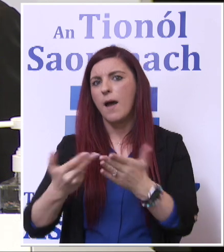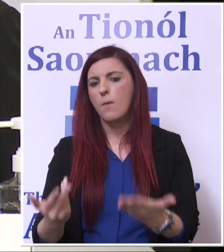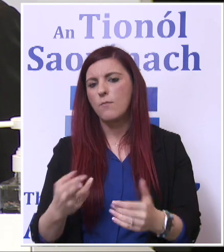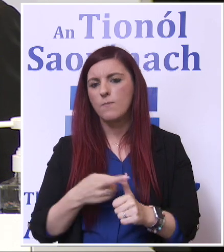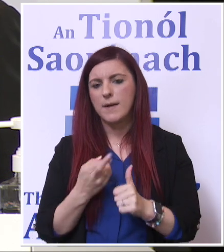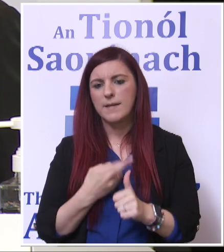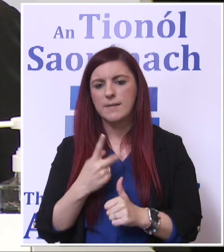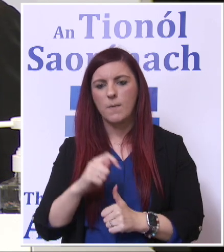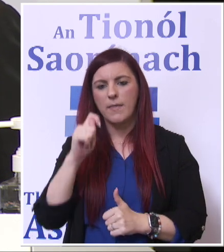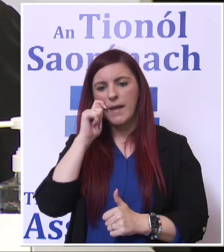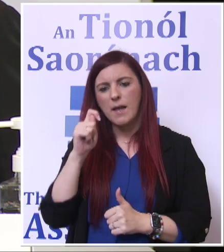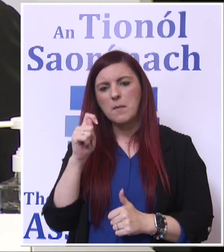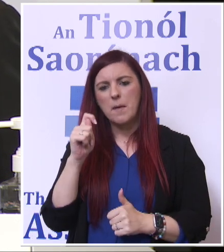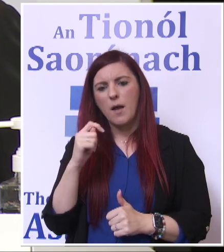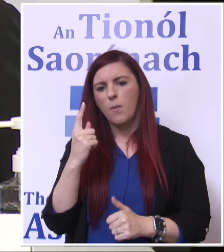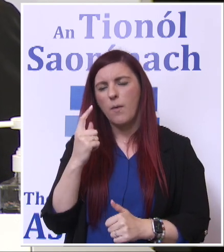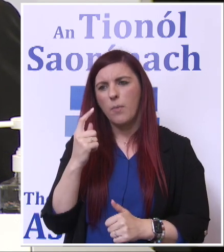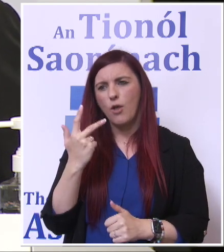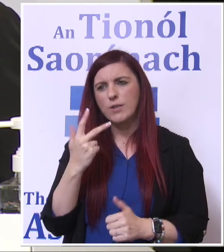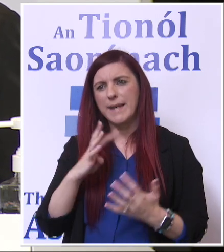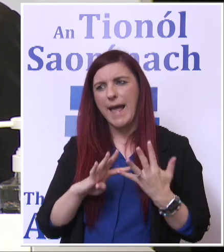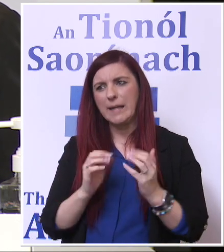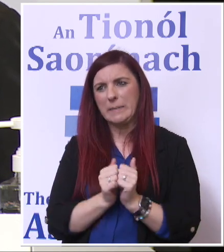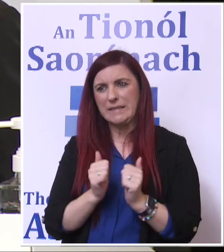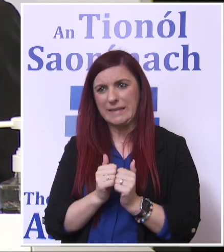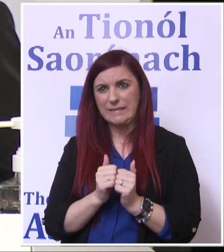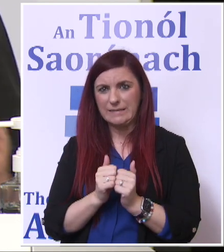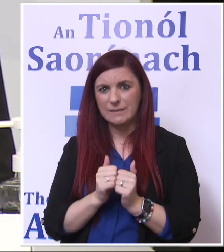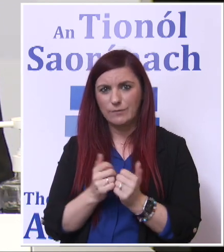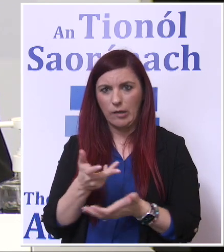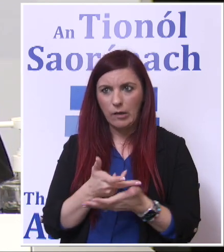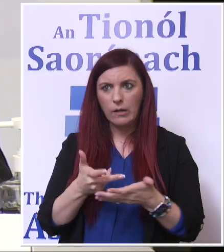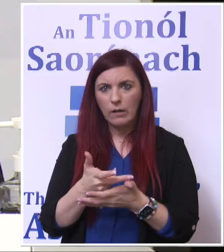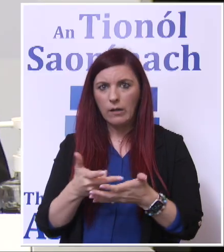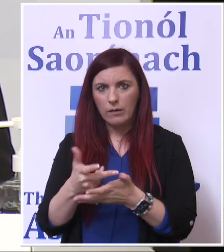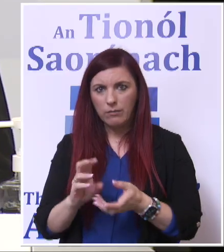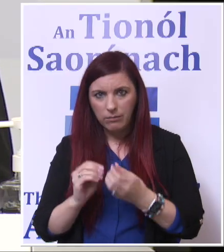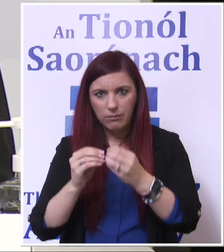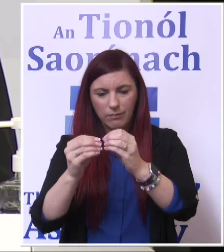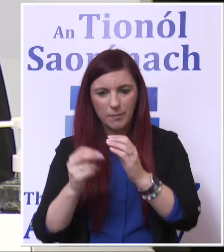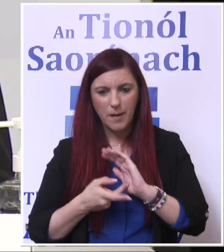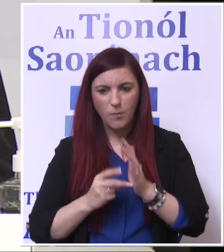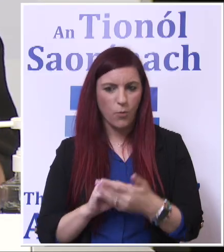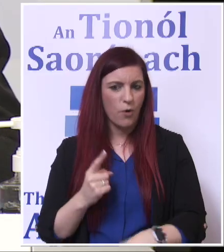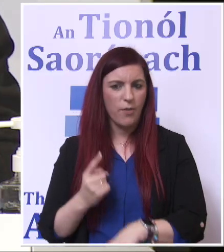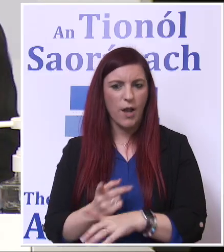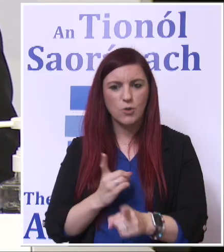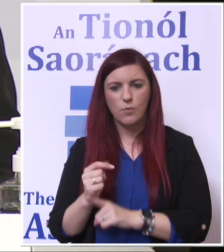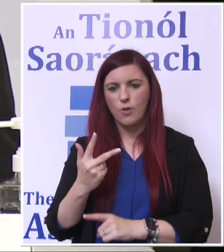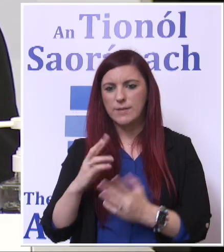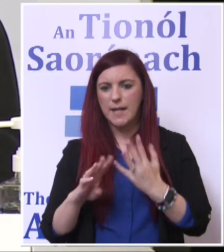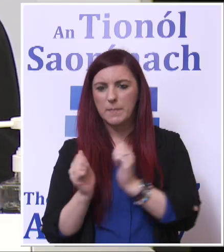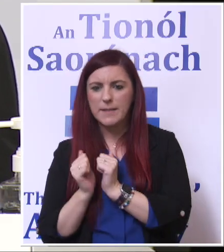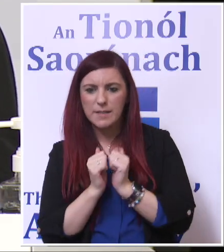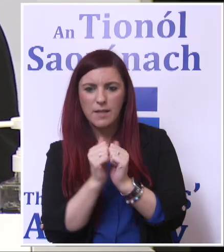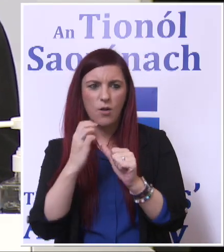at one stage we had something like 39 meetings. And what people don't realise while you're there doing those 39 meetings and waiting for all the other